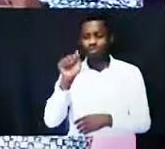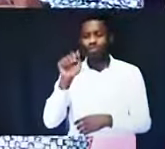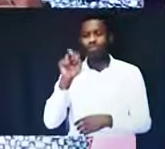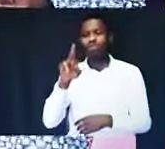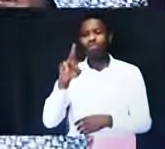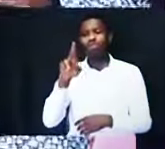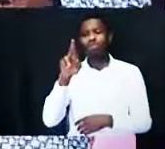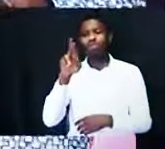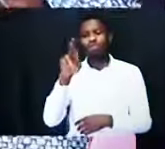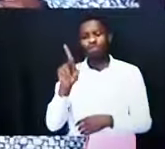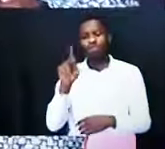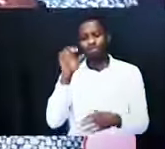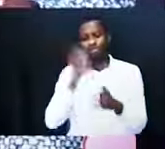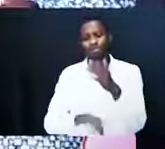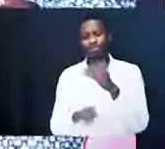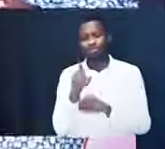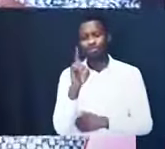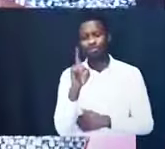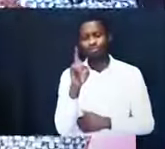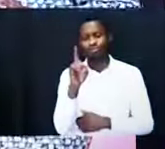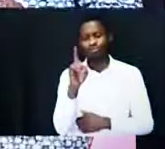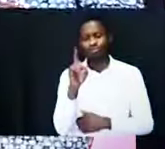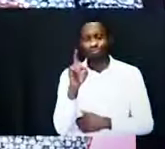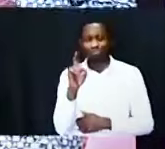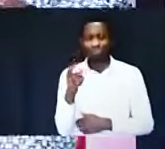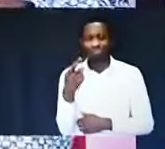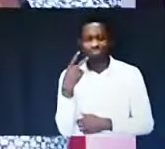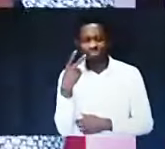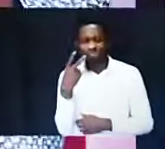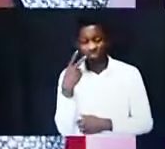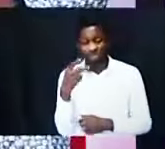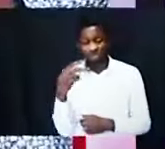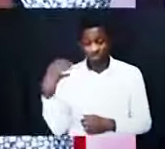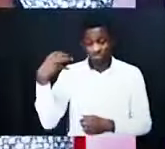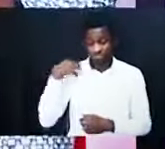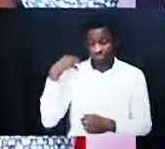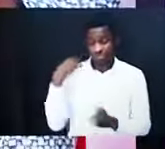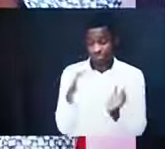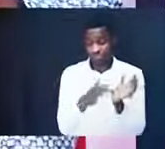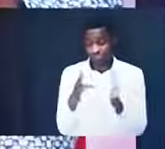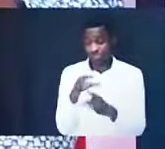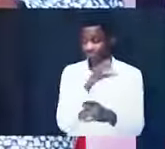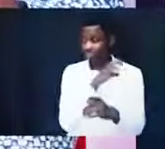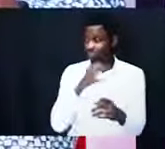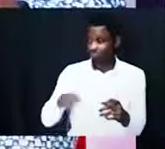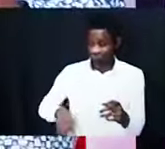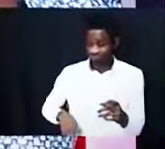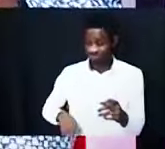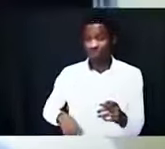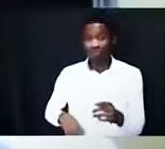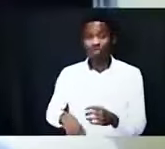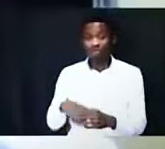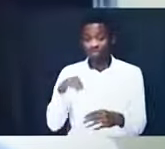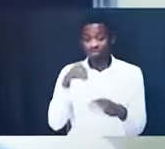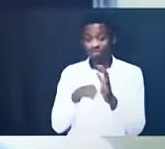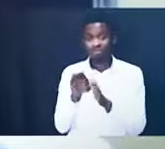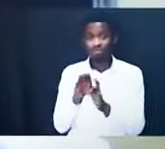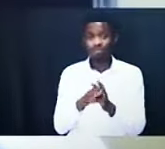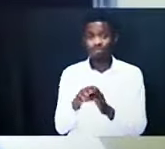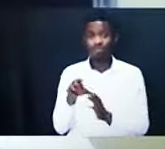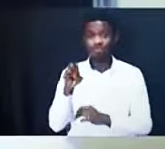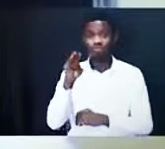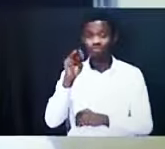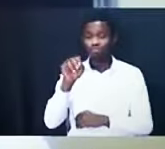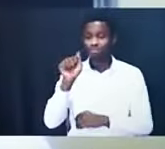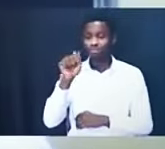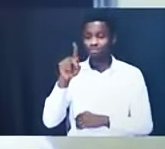Jesus Christ. Jesus Christ. See, in Mark chapter 1, well, the people